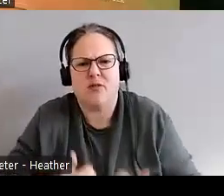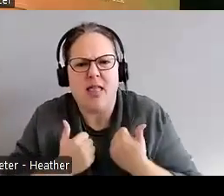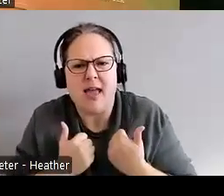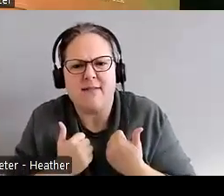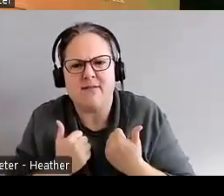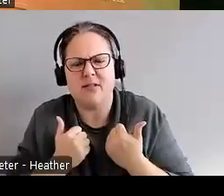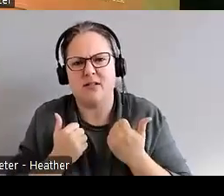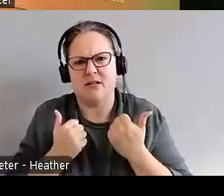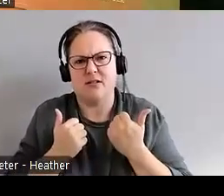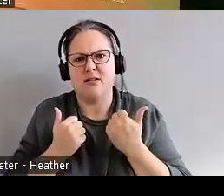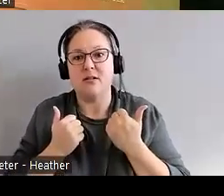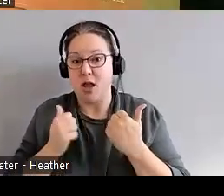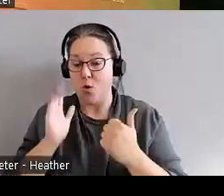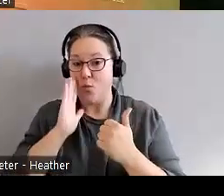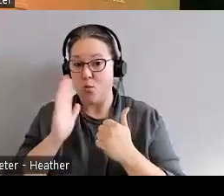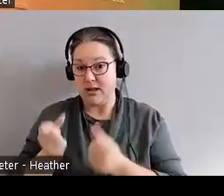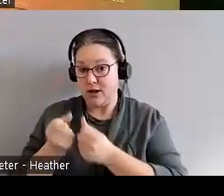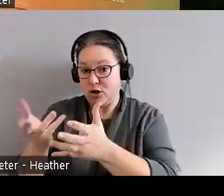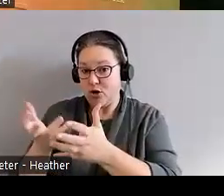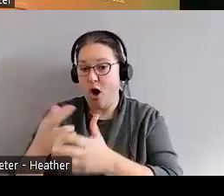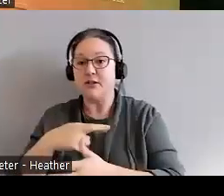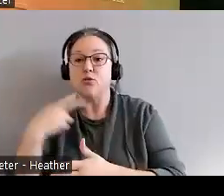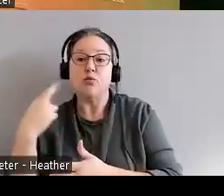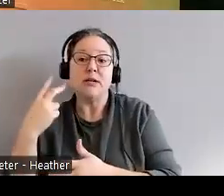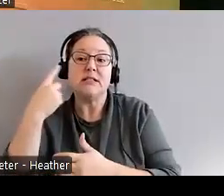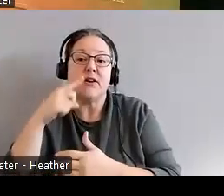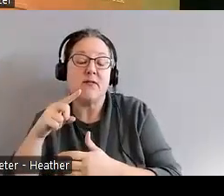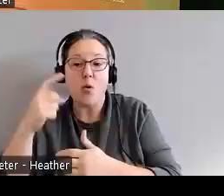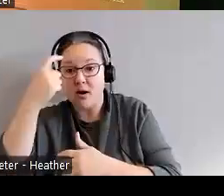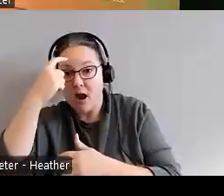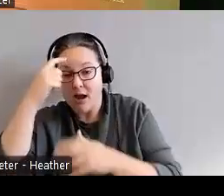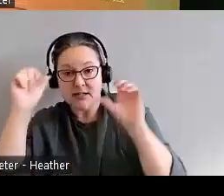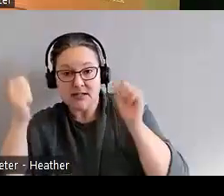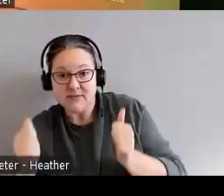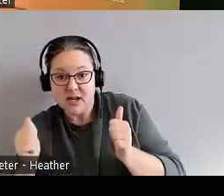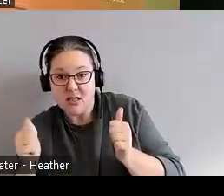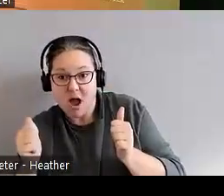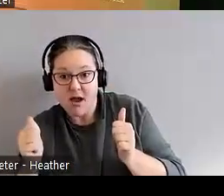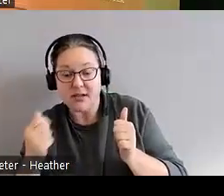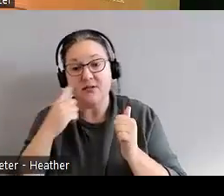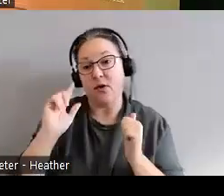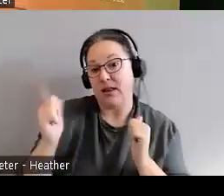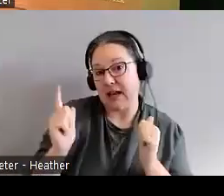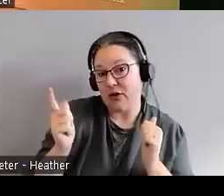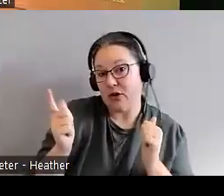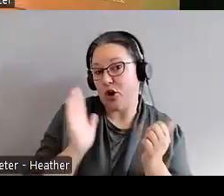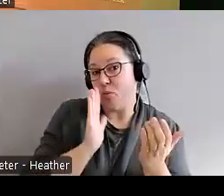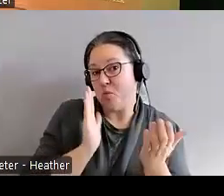leads to increased risk of developing cognitive decline and dementia in later life?